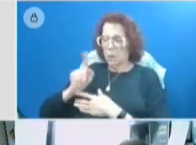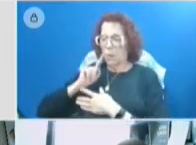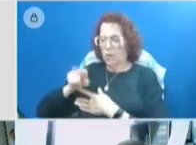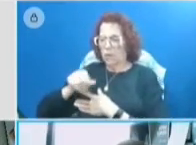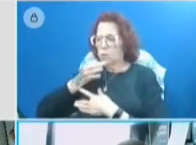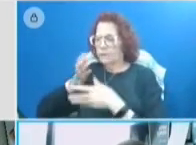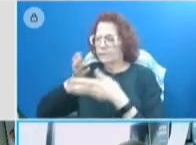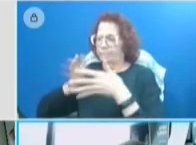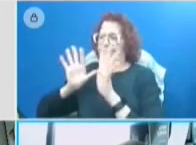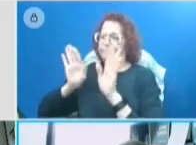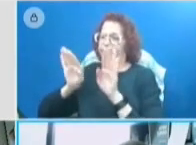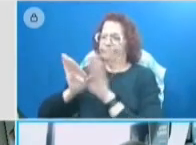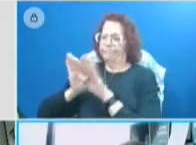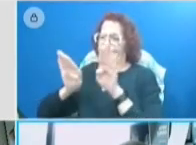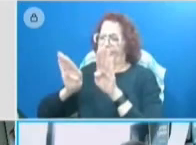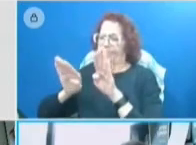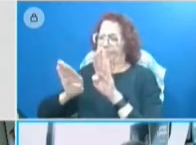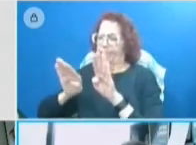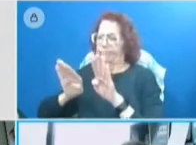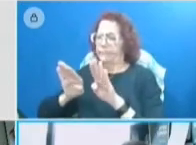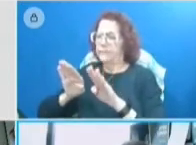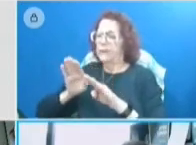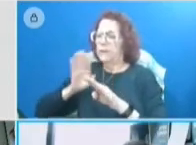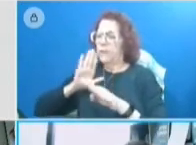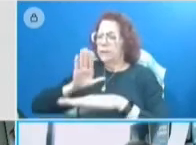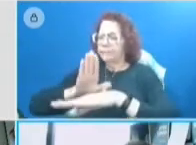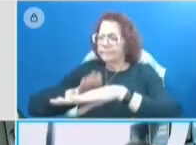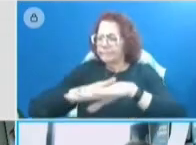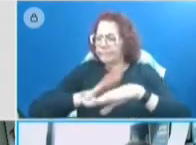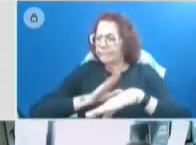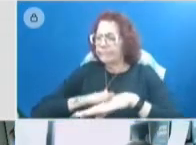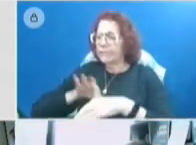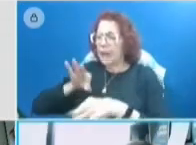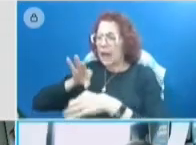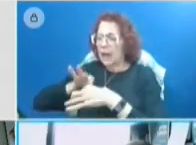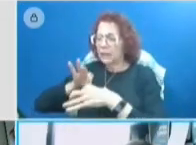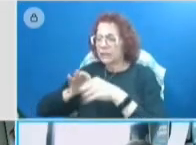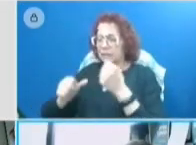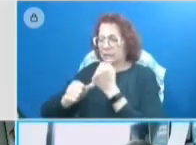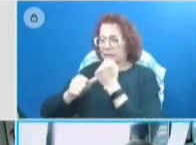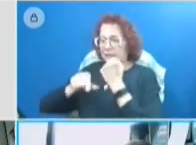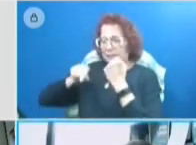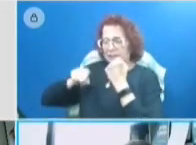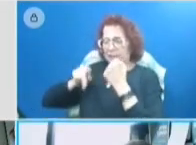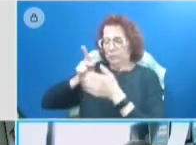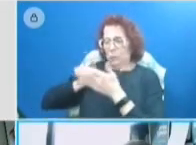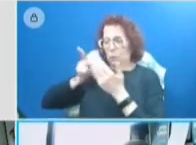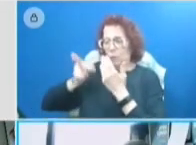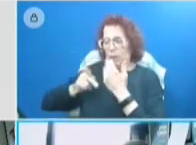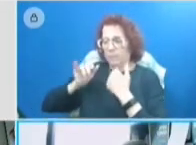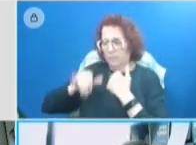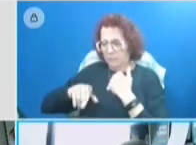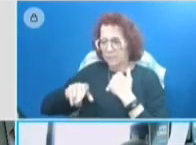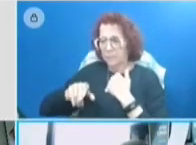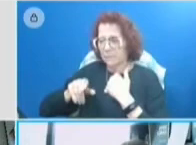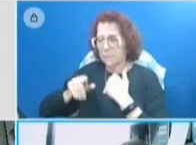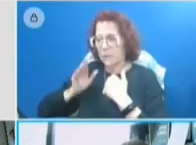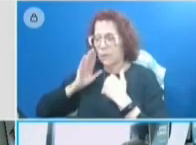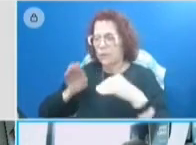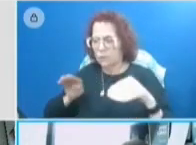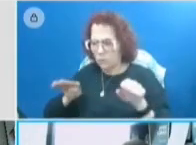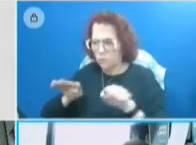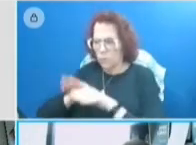will notify the Election Assistance Commission of our intent to close out that funding. We have to coordinate that